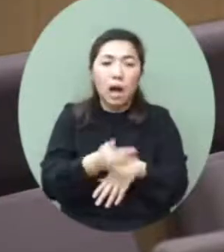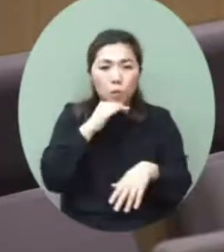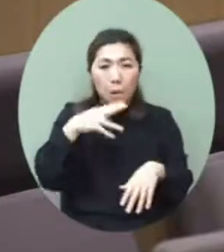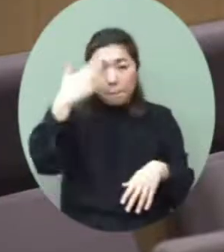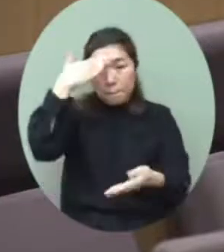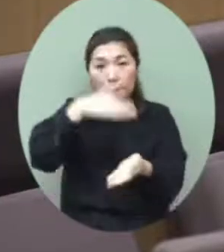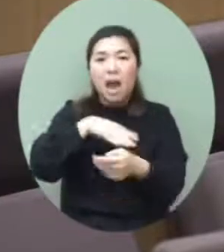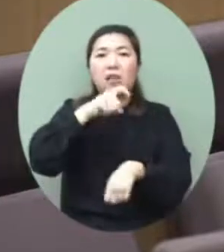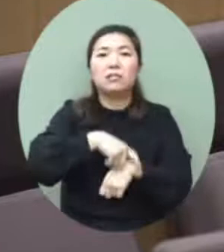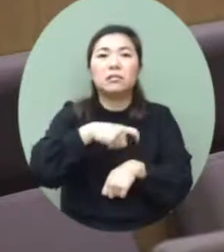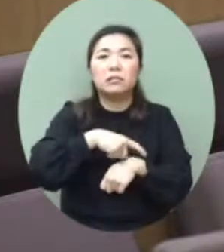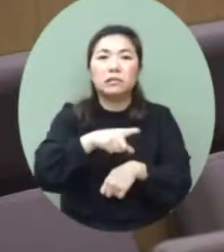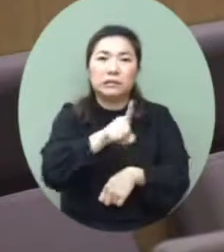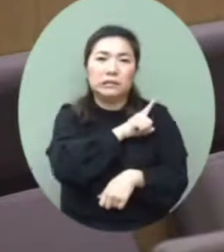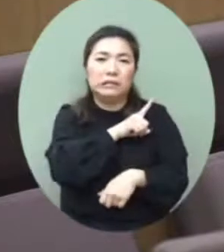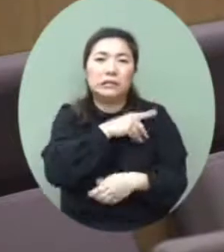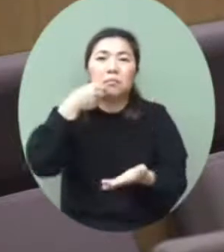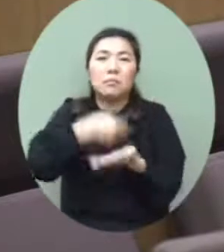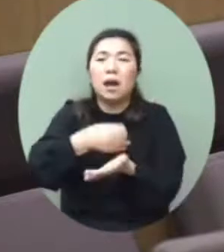they